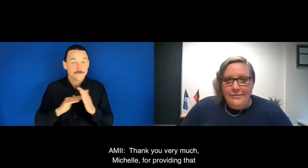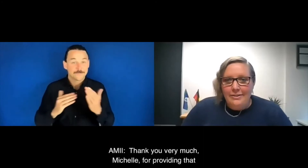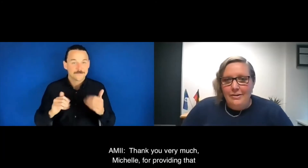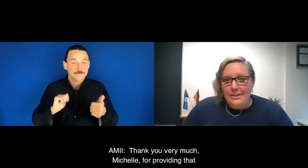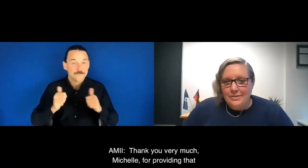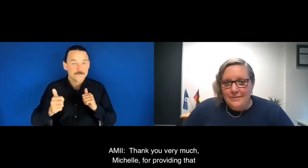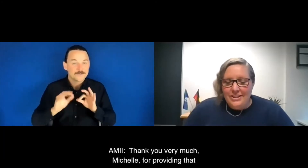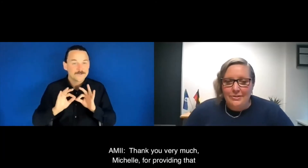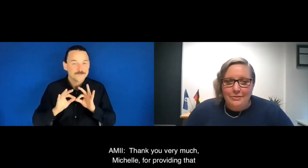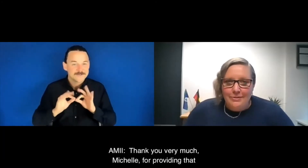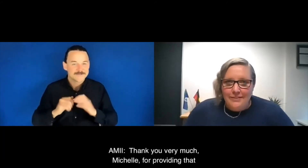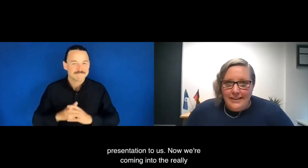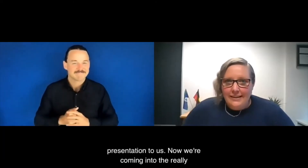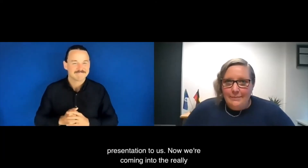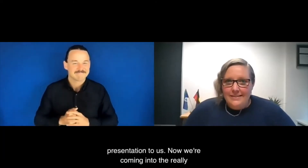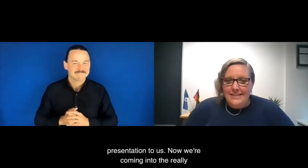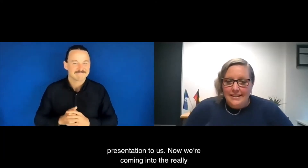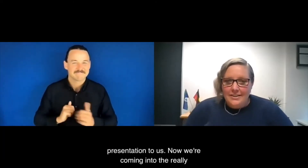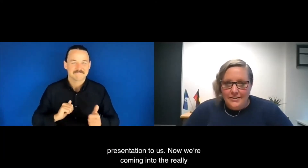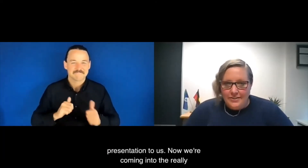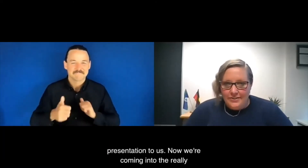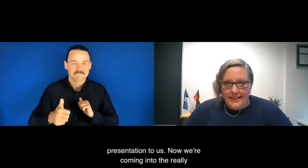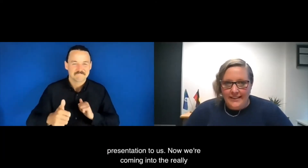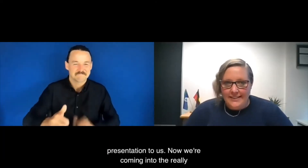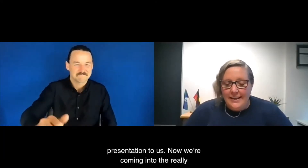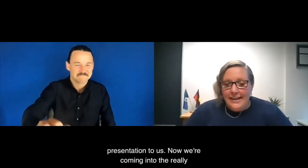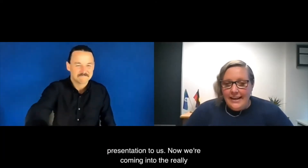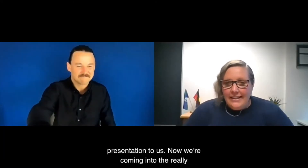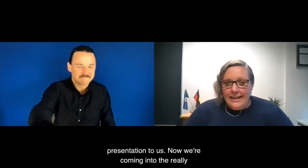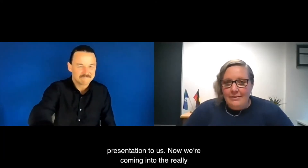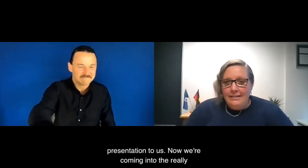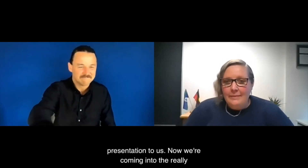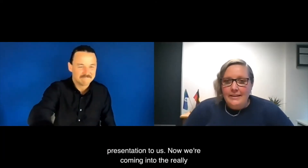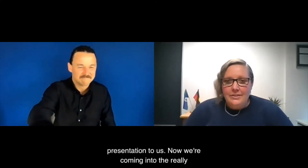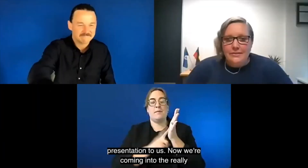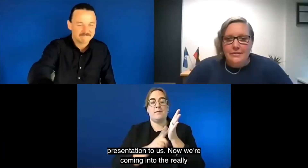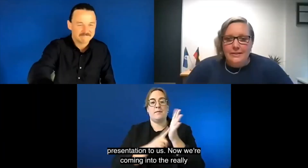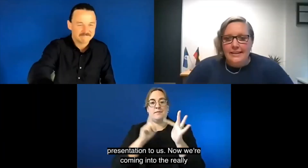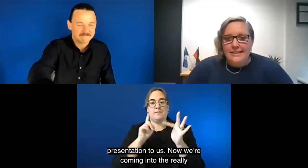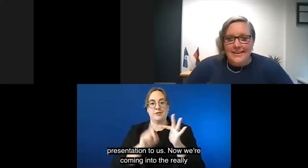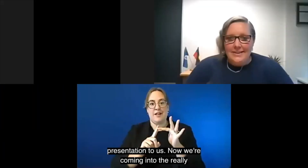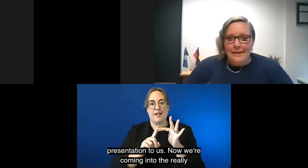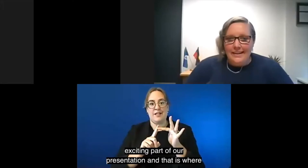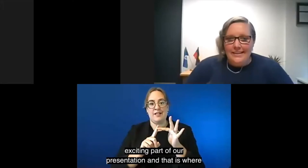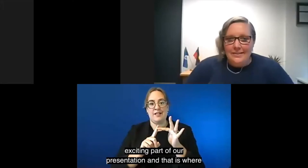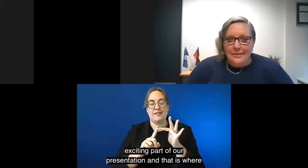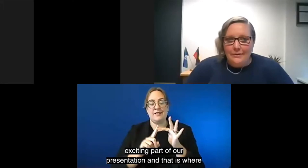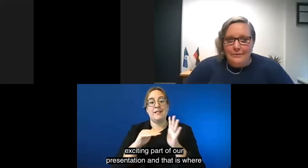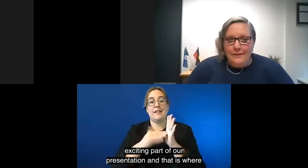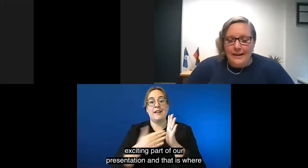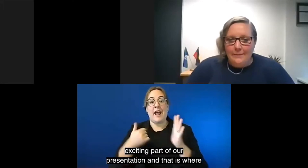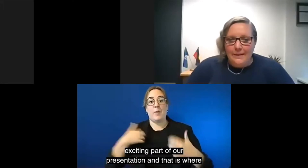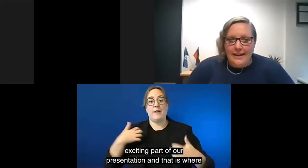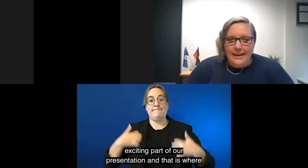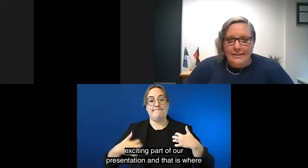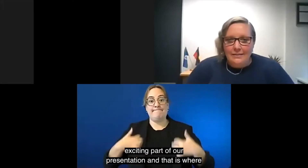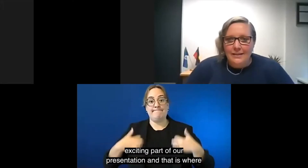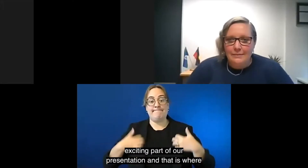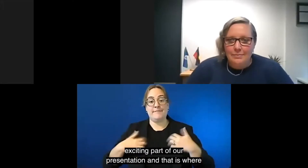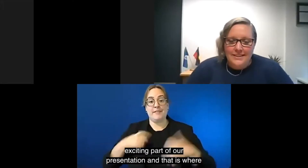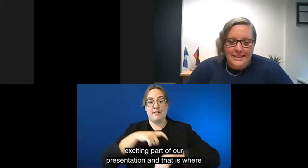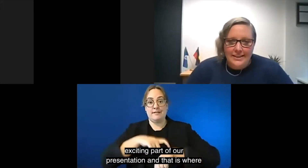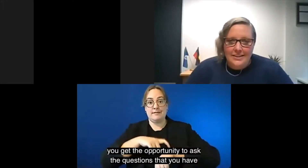Thank you very much, Michelle, for providing that presentation to us. Now we're coming into the really exciting part of